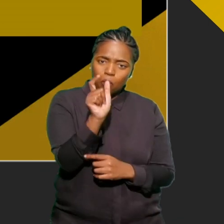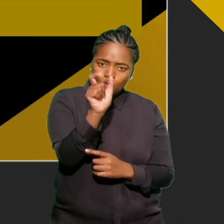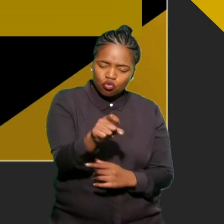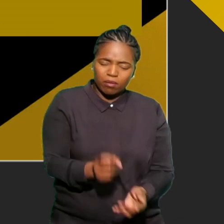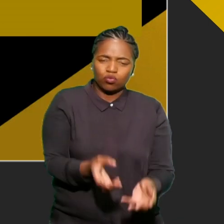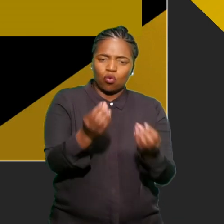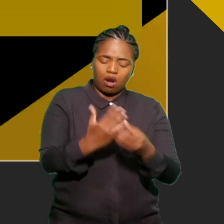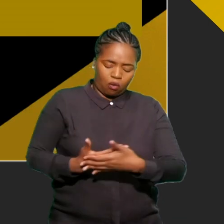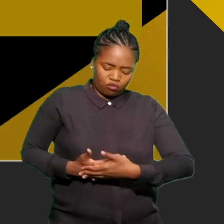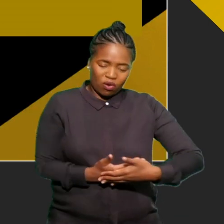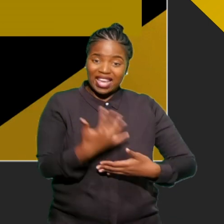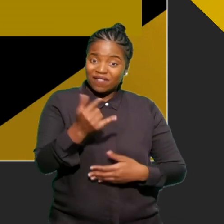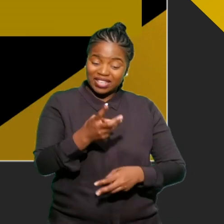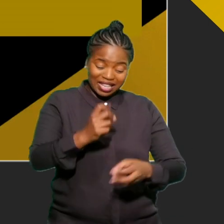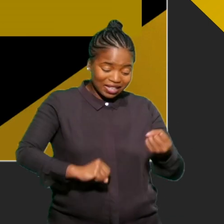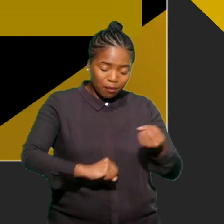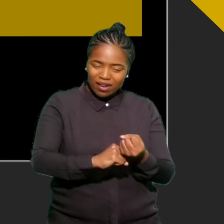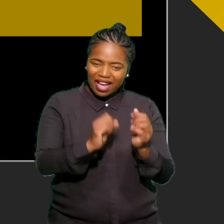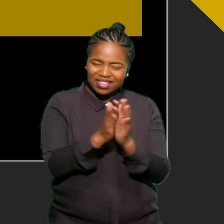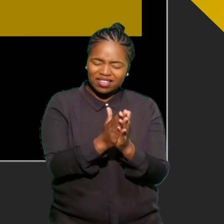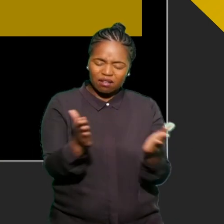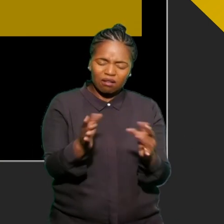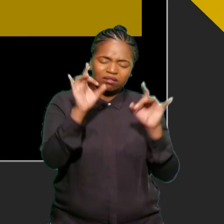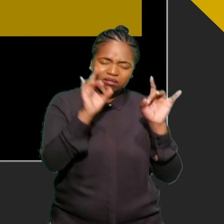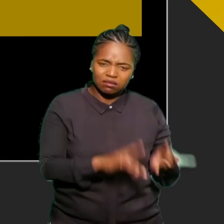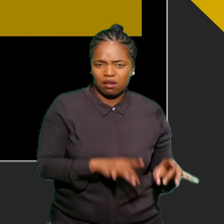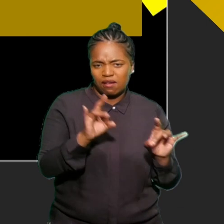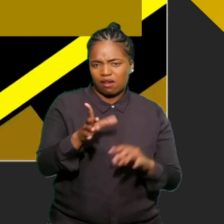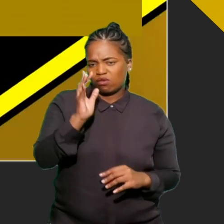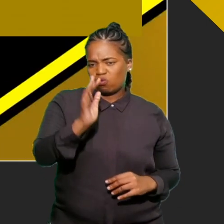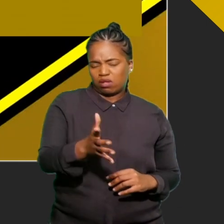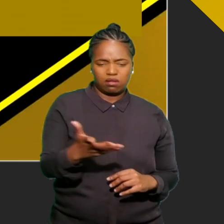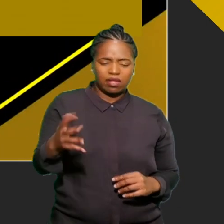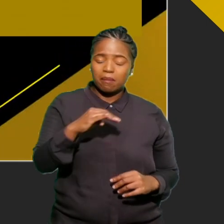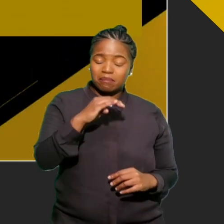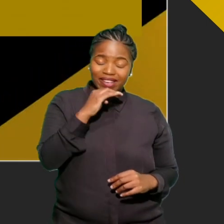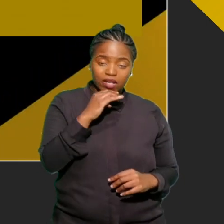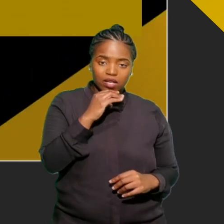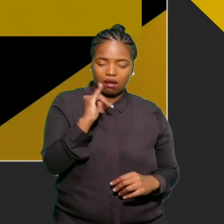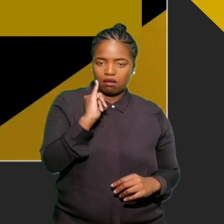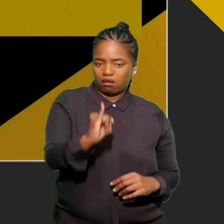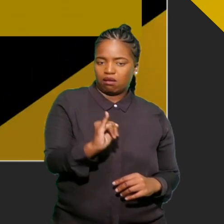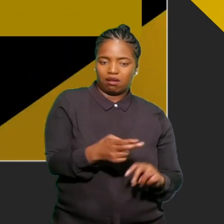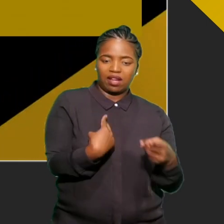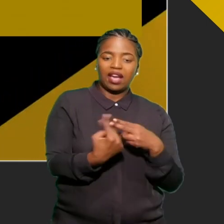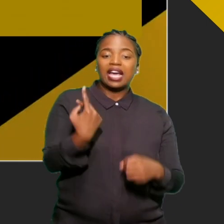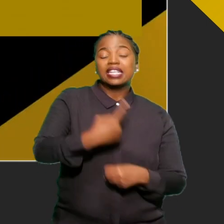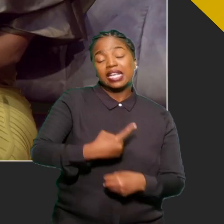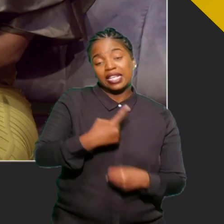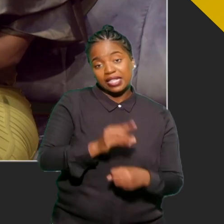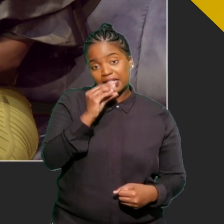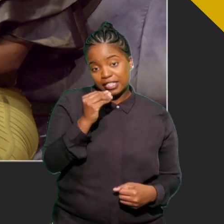If you don't have a support system, you're likely, I think they said, not to survive, but it's hashtag Daily Thetha.